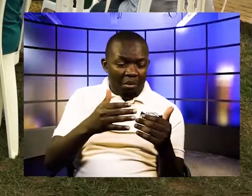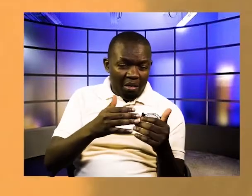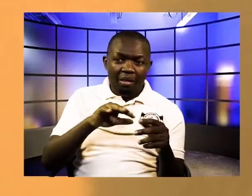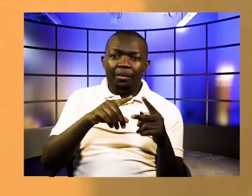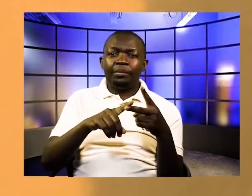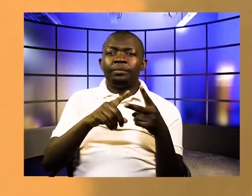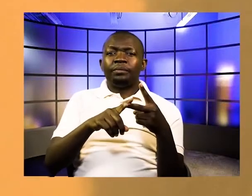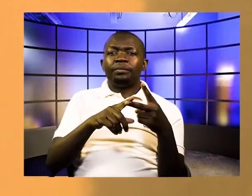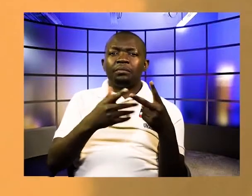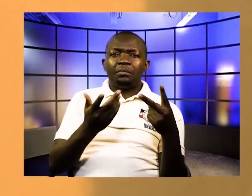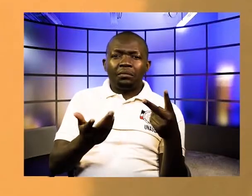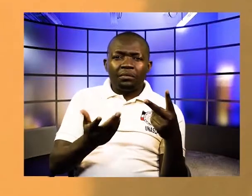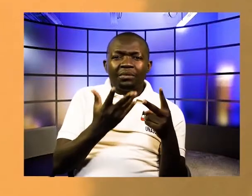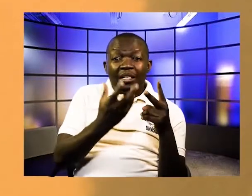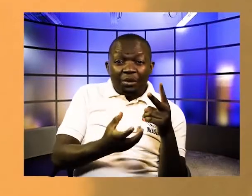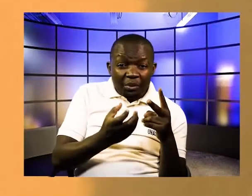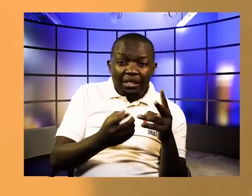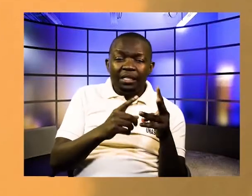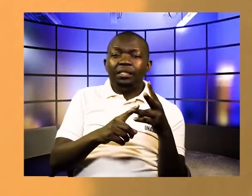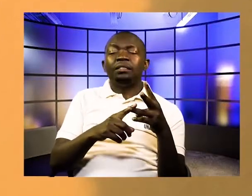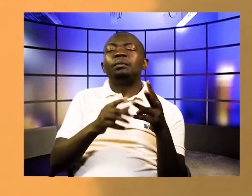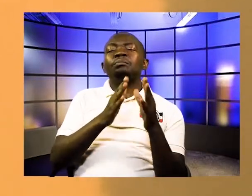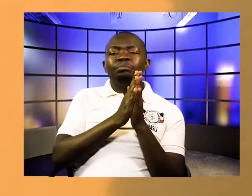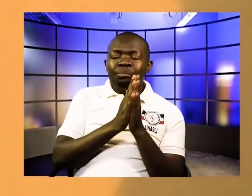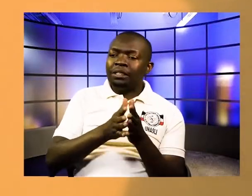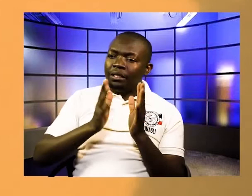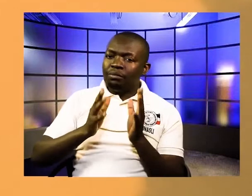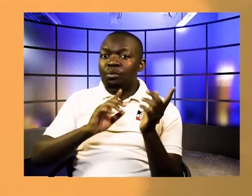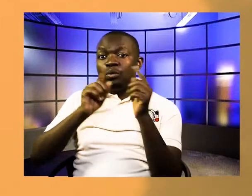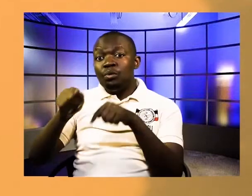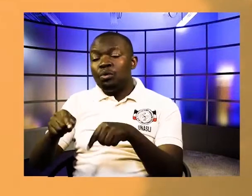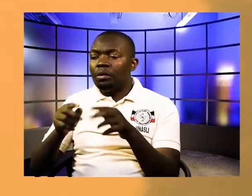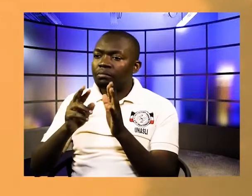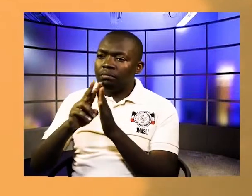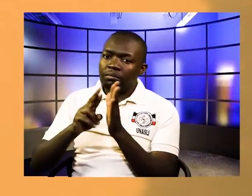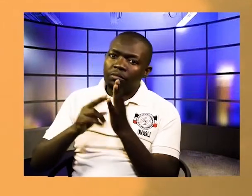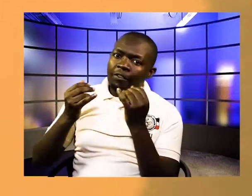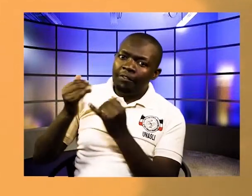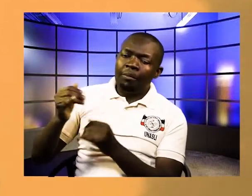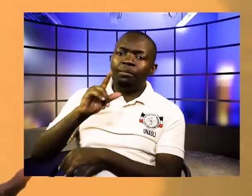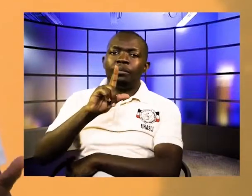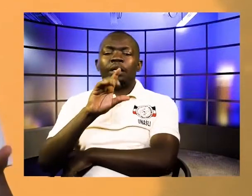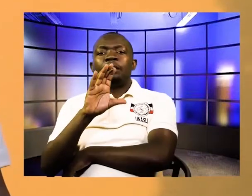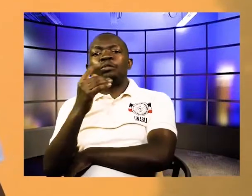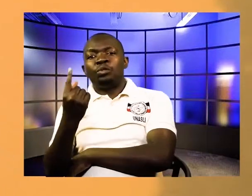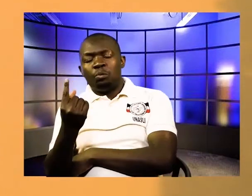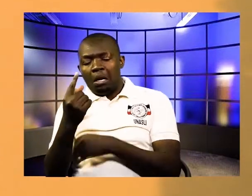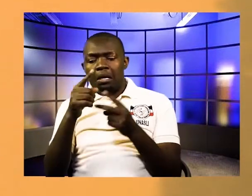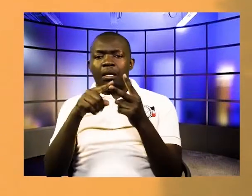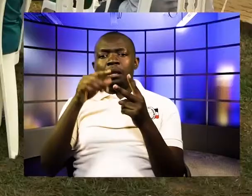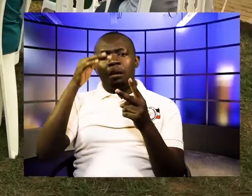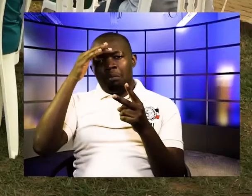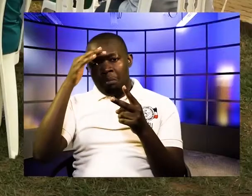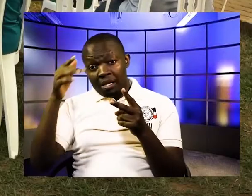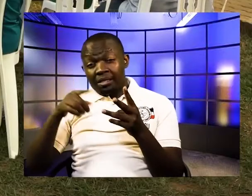been raped or harassed, report that case to the nearby authorities like LOC ones, like police. They